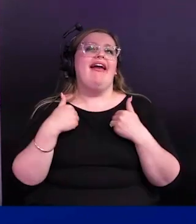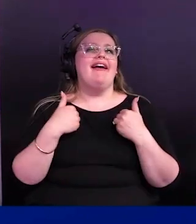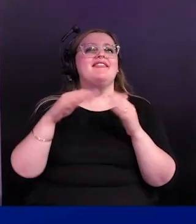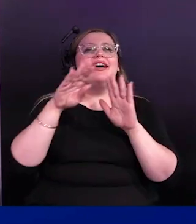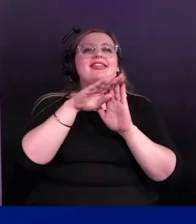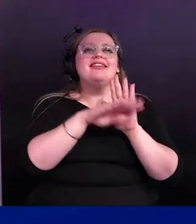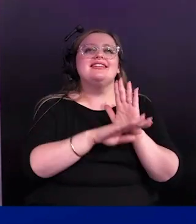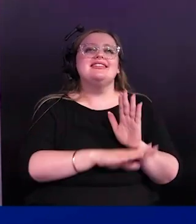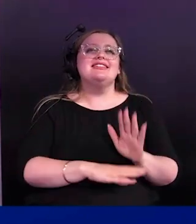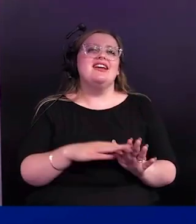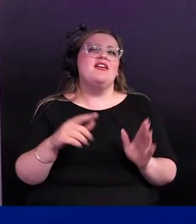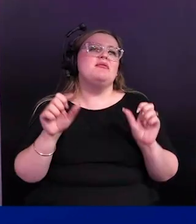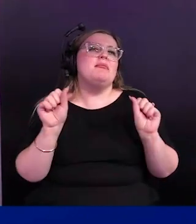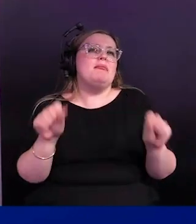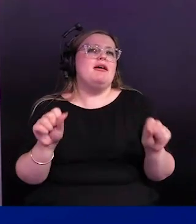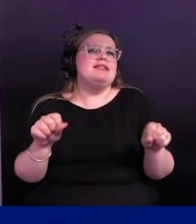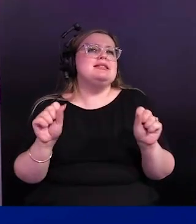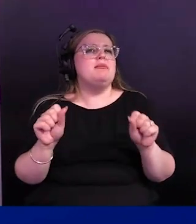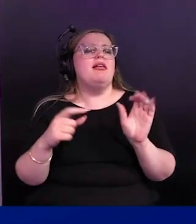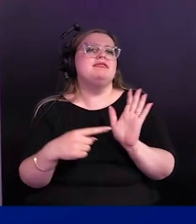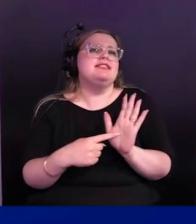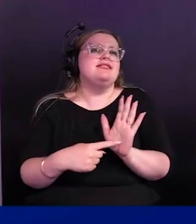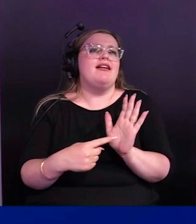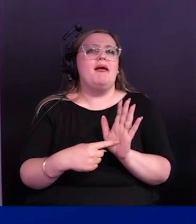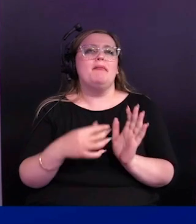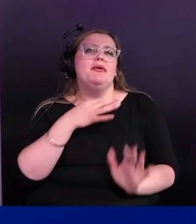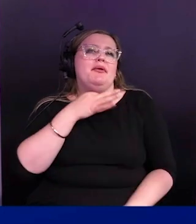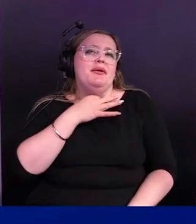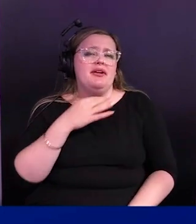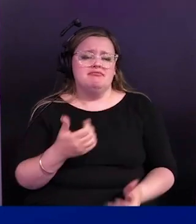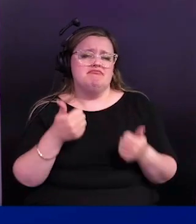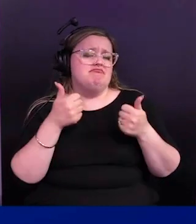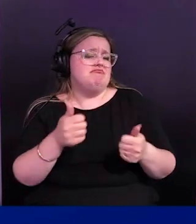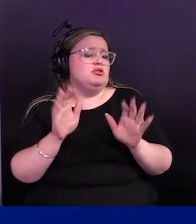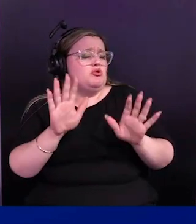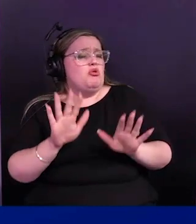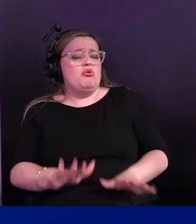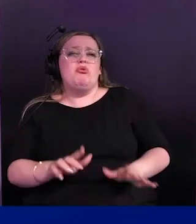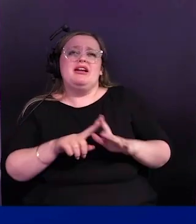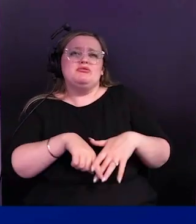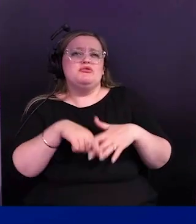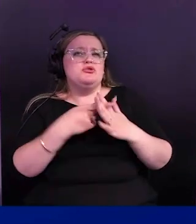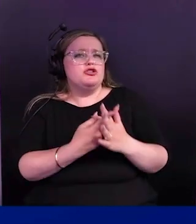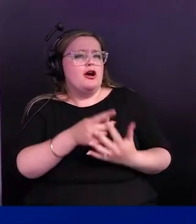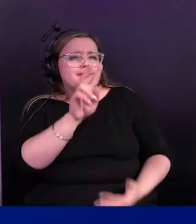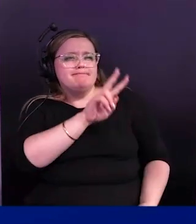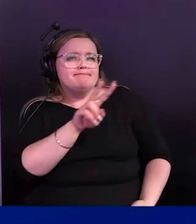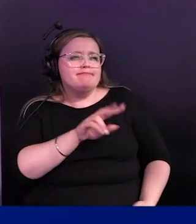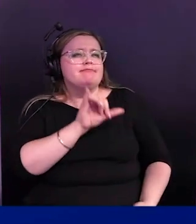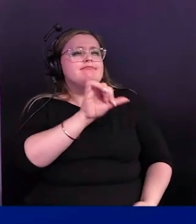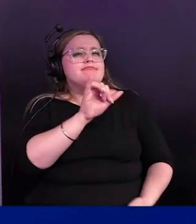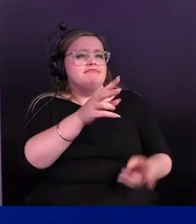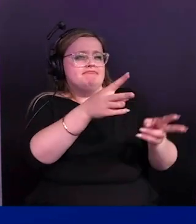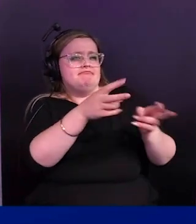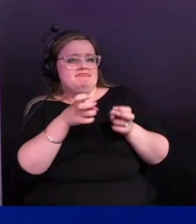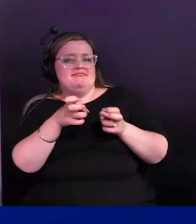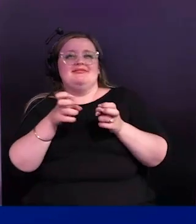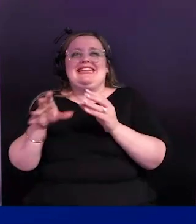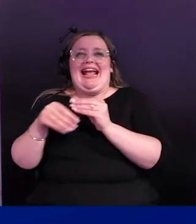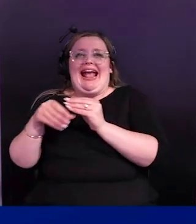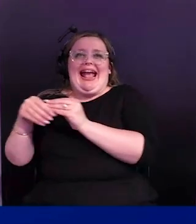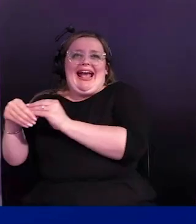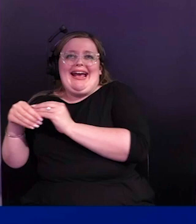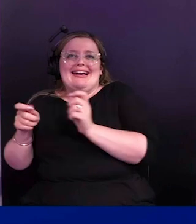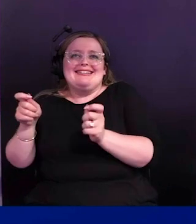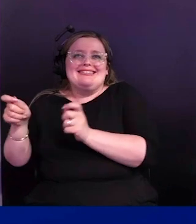queries. So sample queries are a great starting point for you to build your queries. So for example,